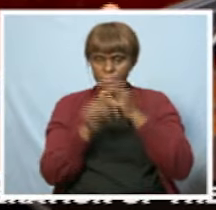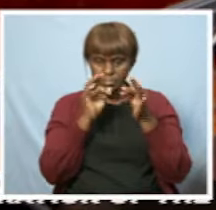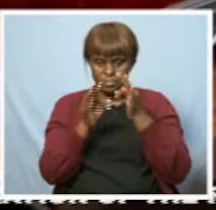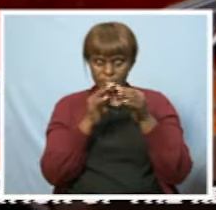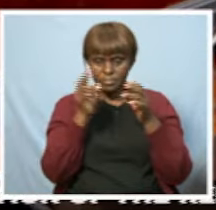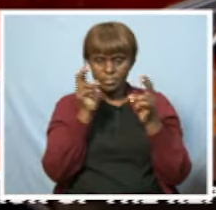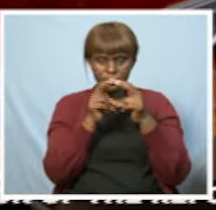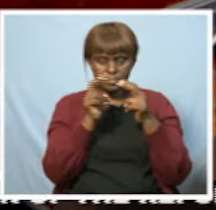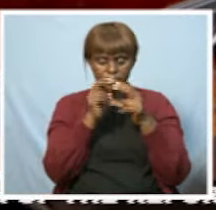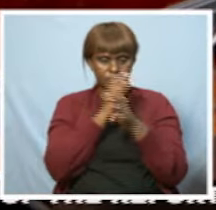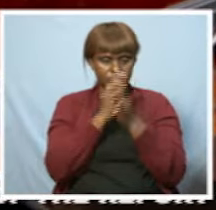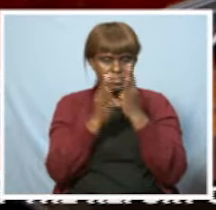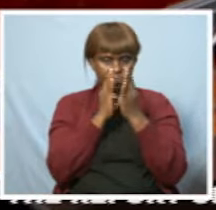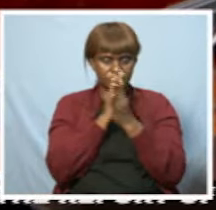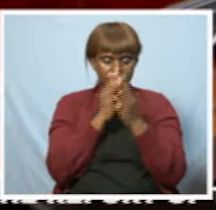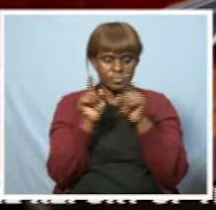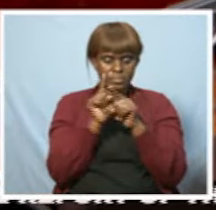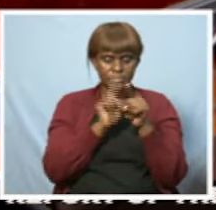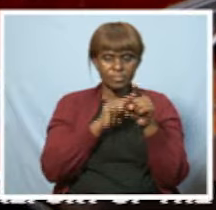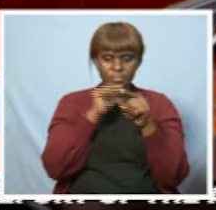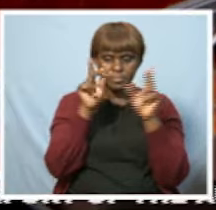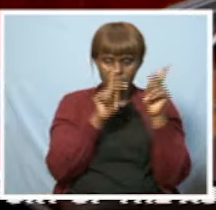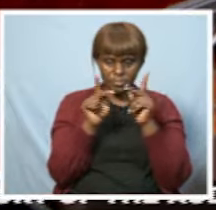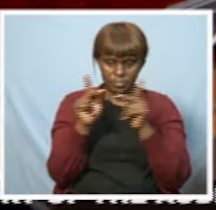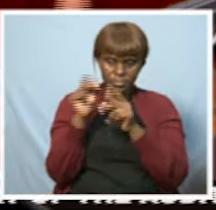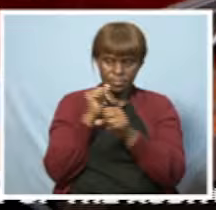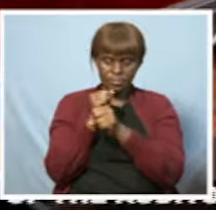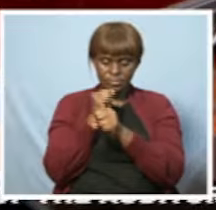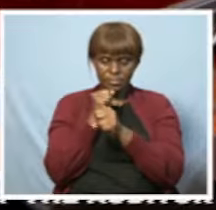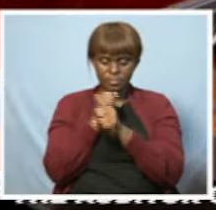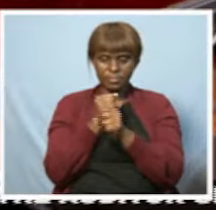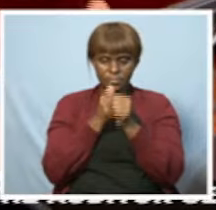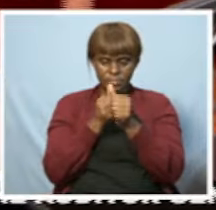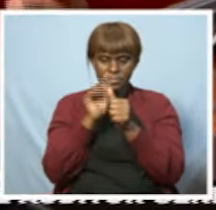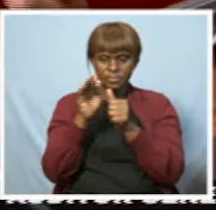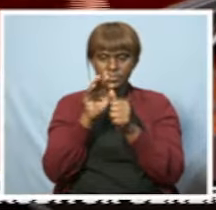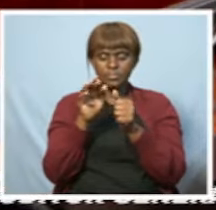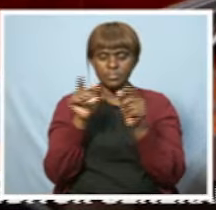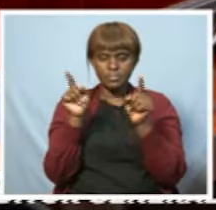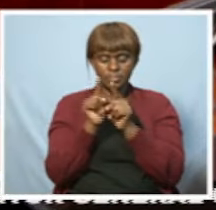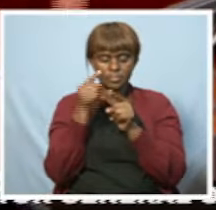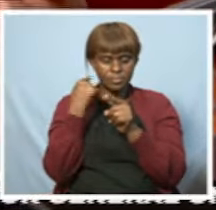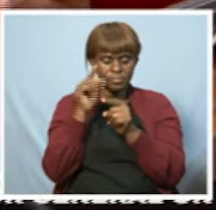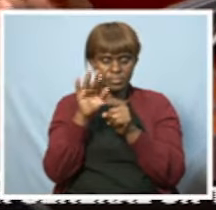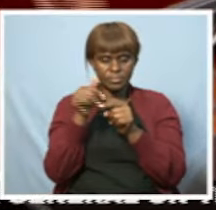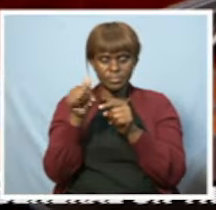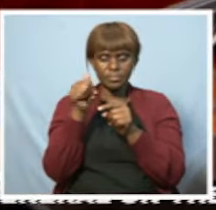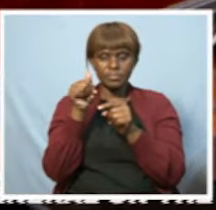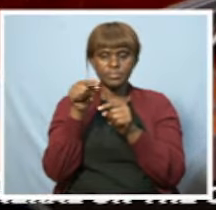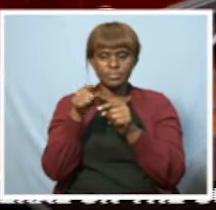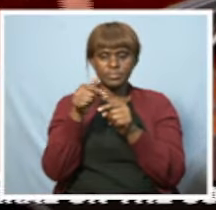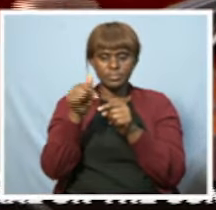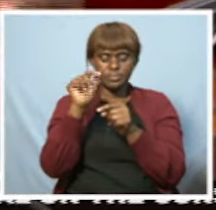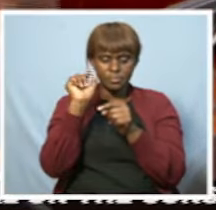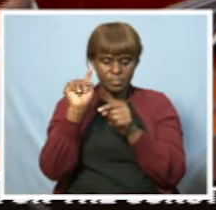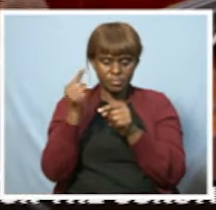a contractor is not performing a satisfaction of the contract, you